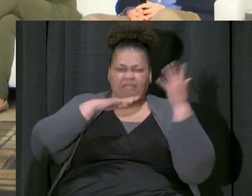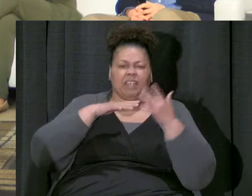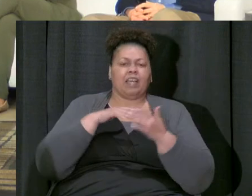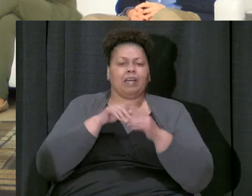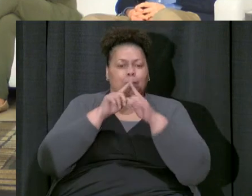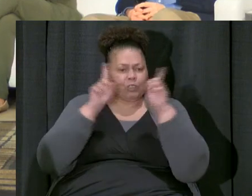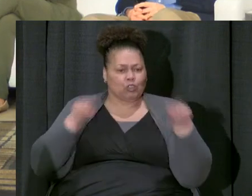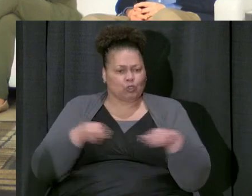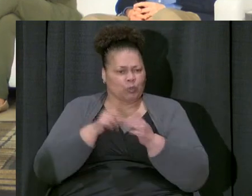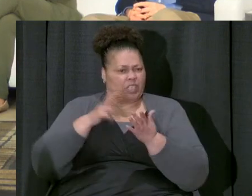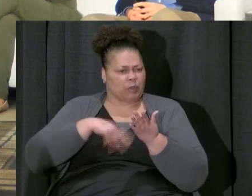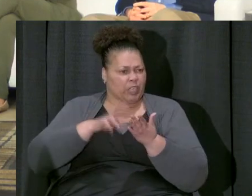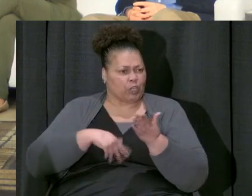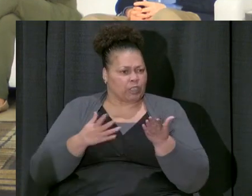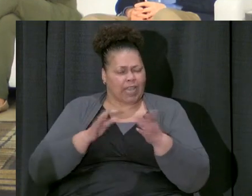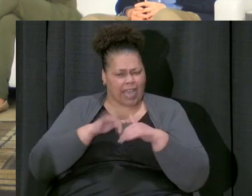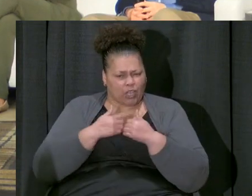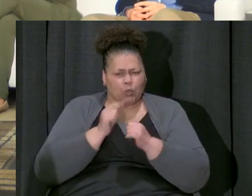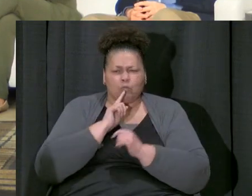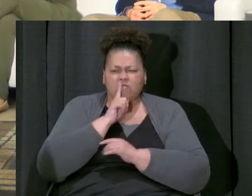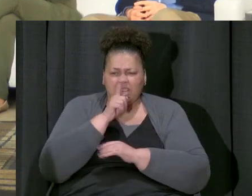do this? How do we really make it work?